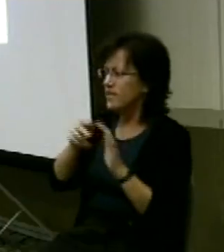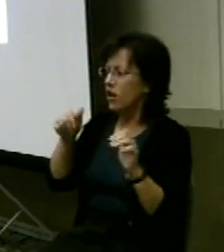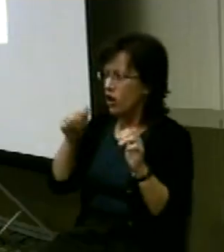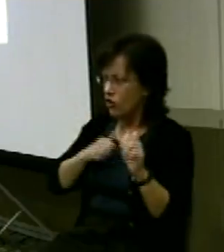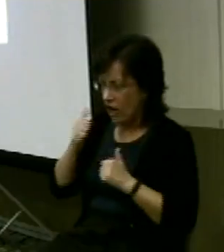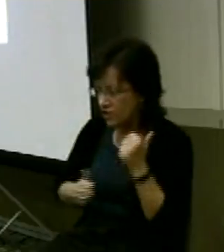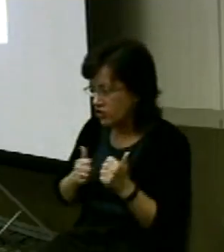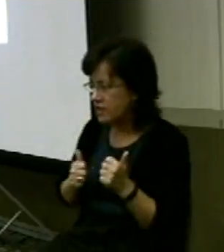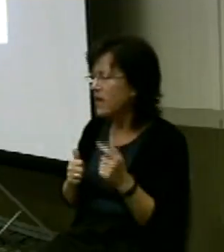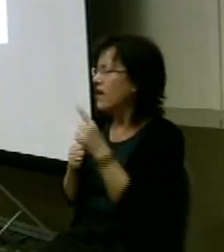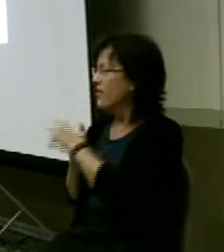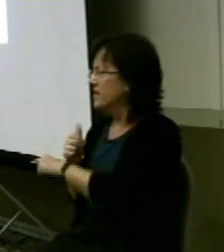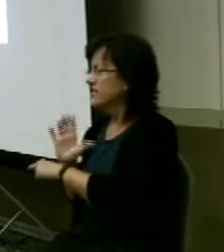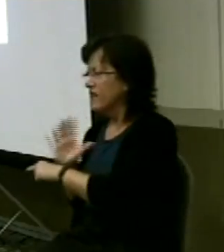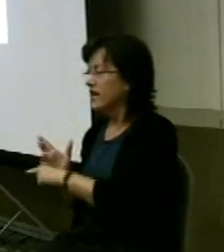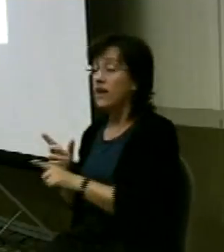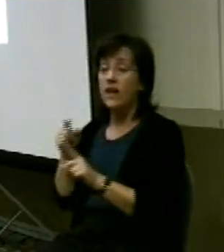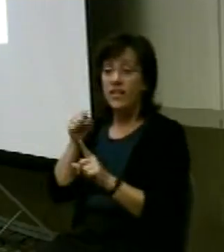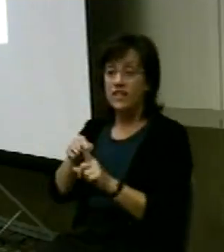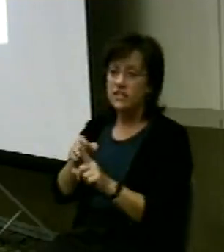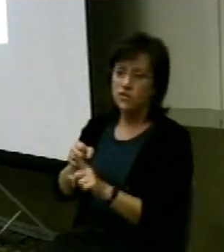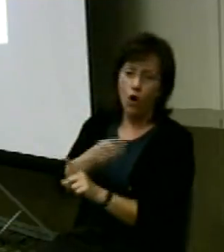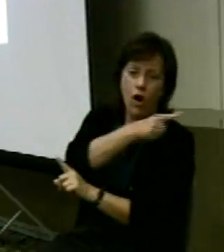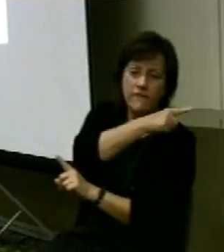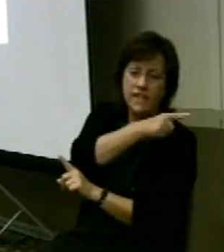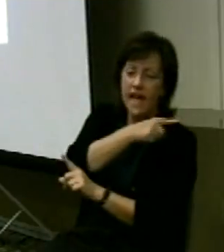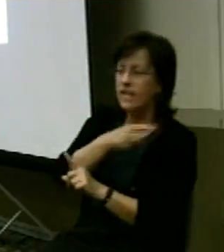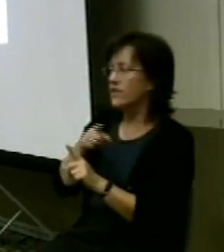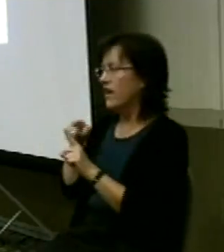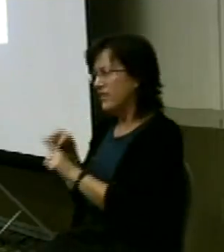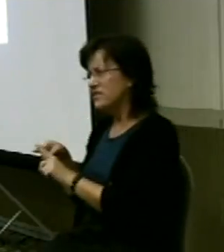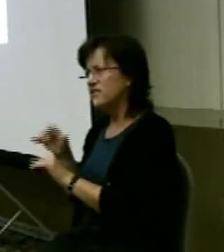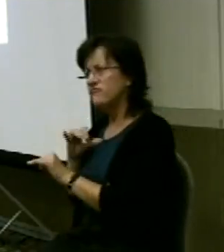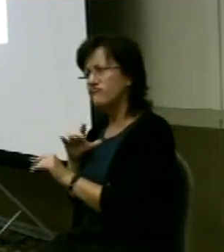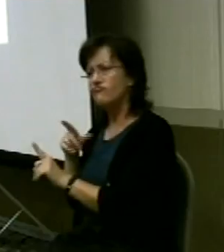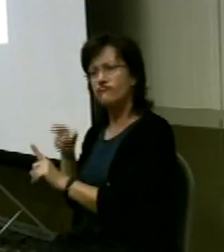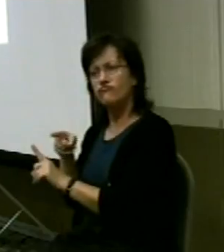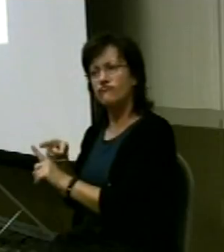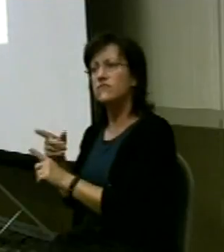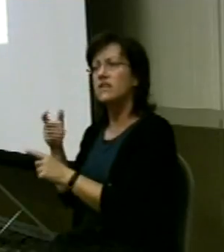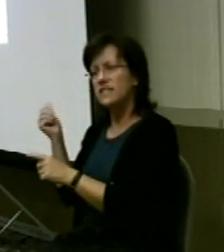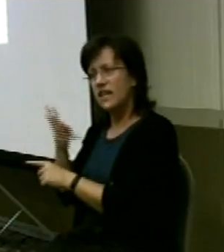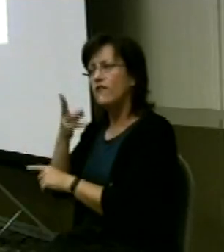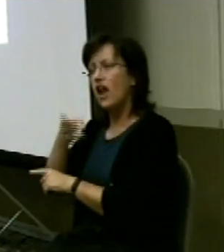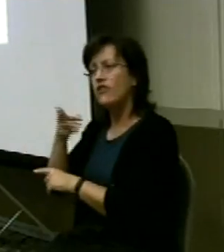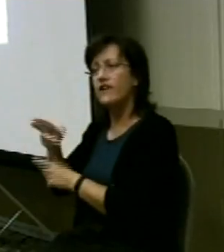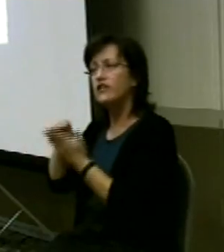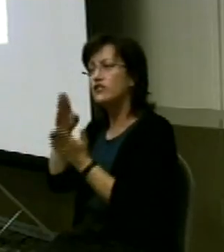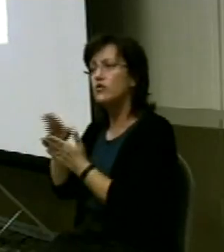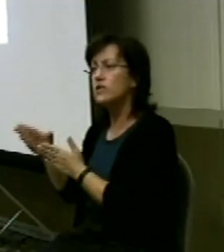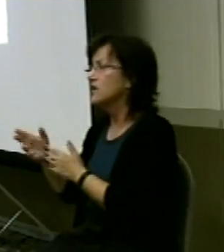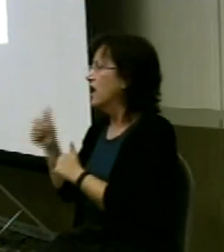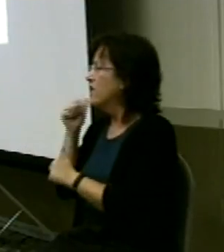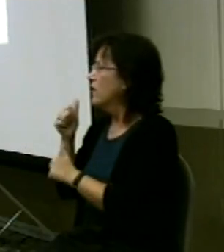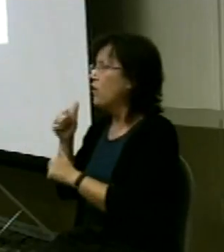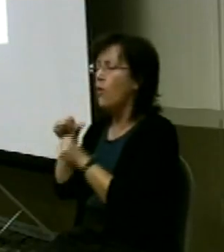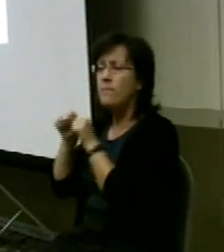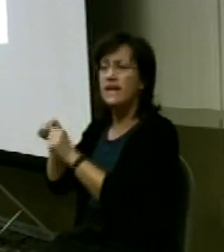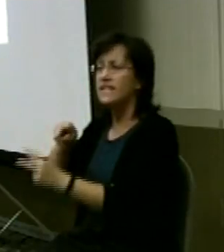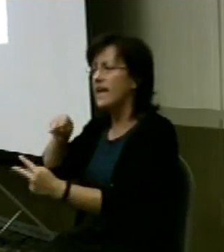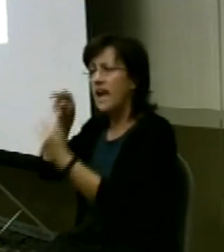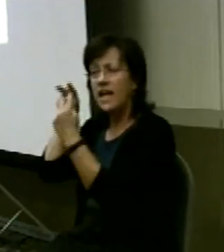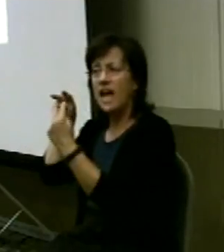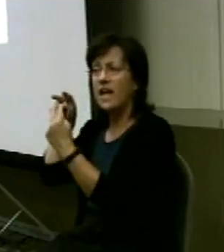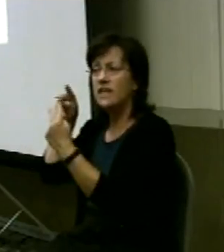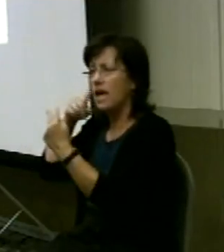or this is off task and this is not. I've had several hard of hearing students that will not maintain eye contact